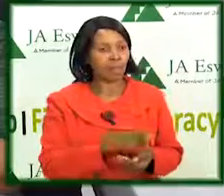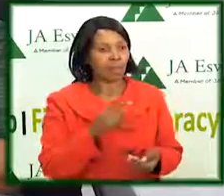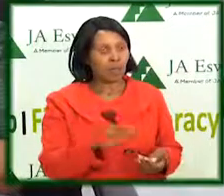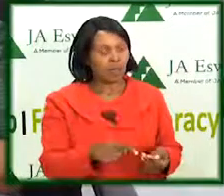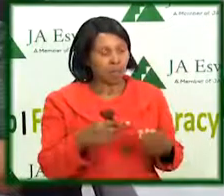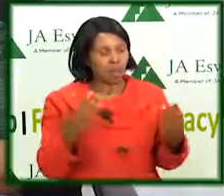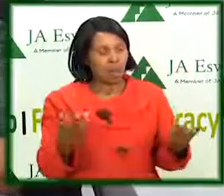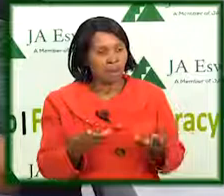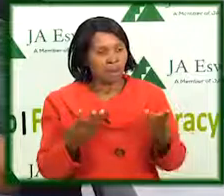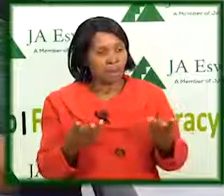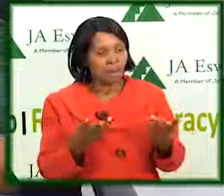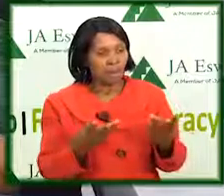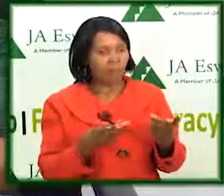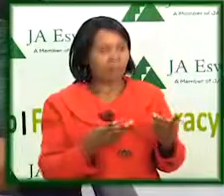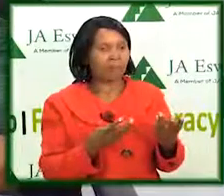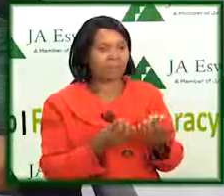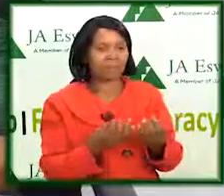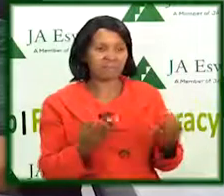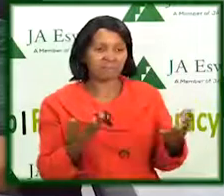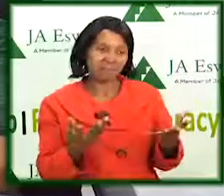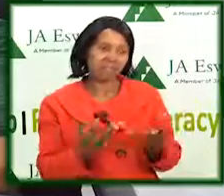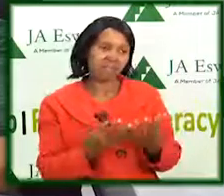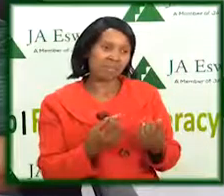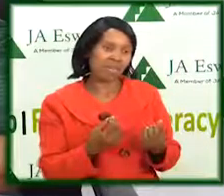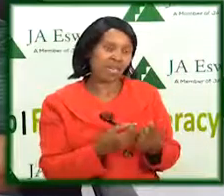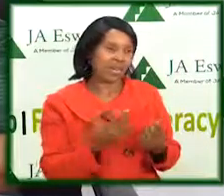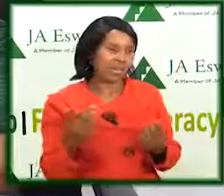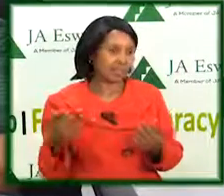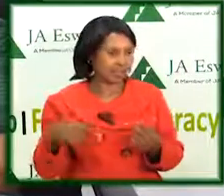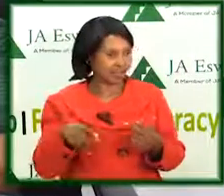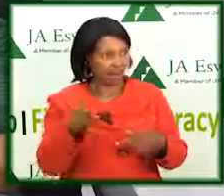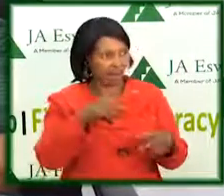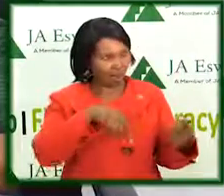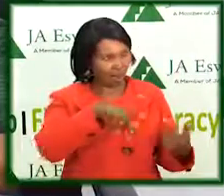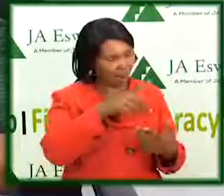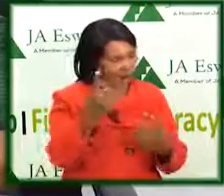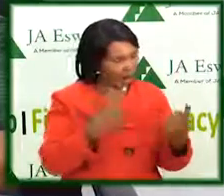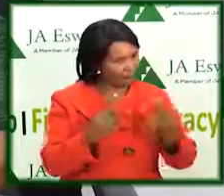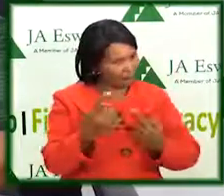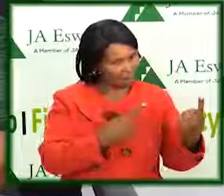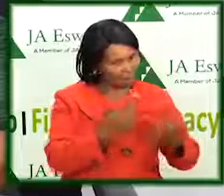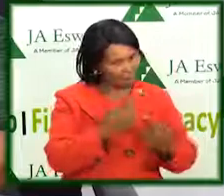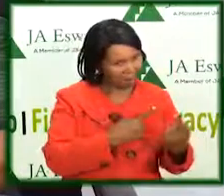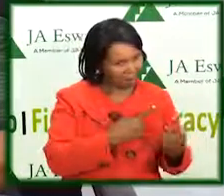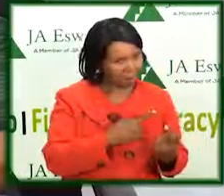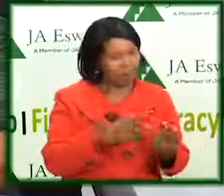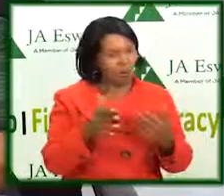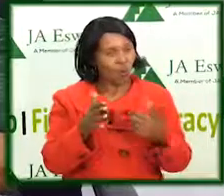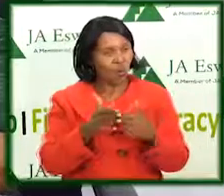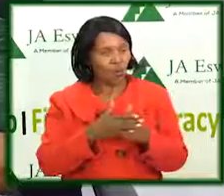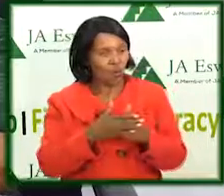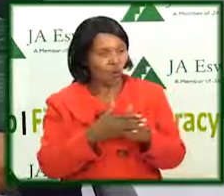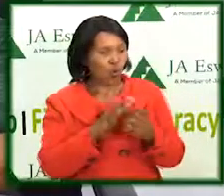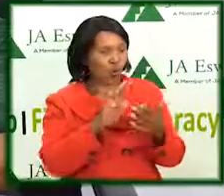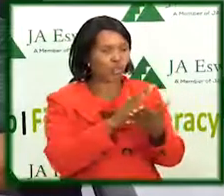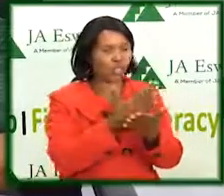not coming and whilst you are doing the report, whereas it's very important that we all put our heads together and share our input, so that at